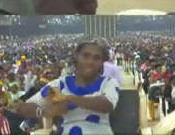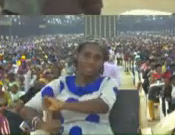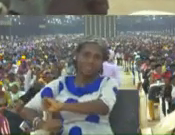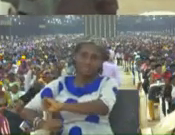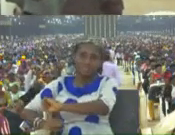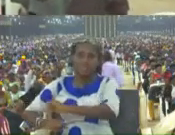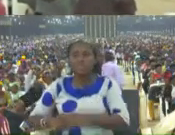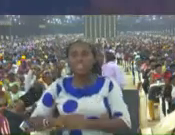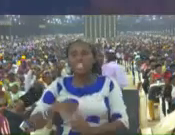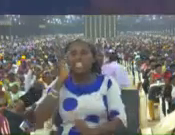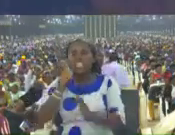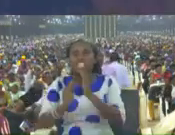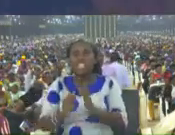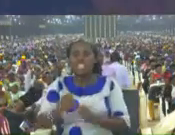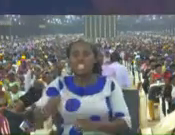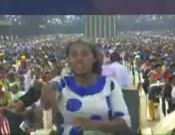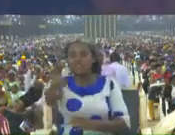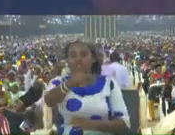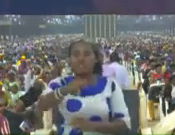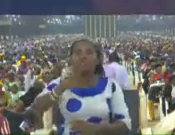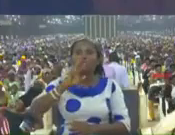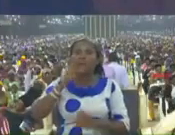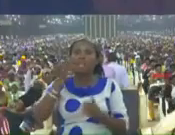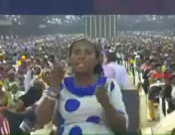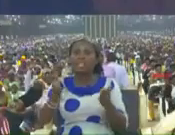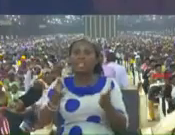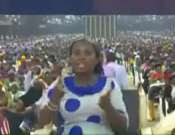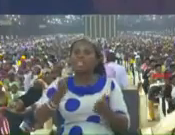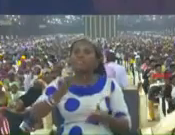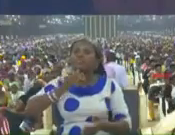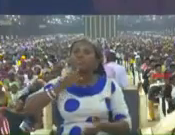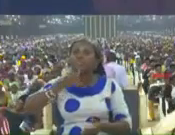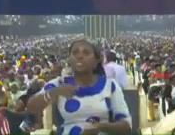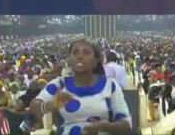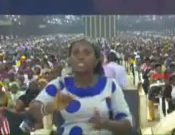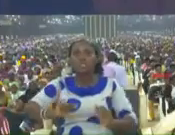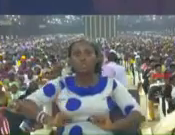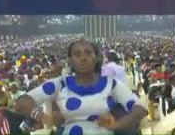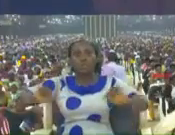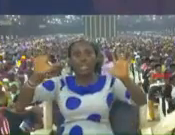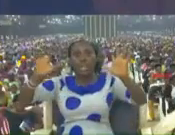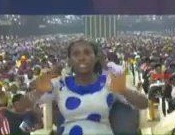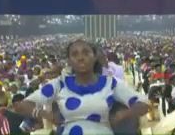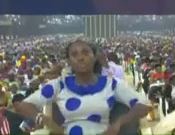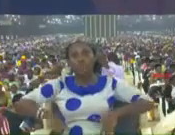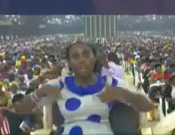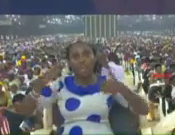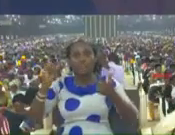If you are here, you have not yet surrendered your life to Jesus Christ.